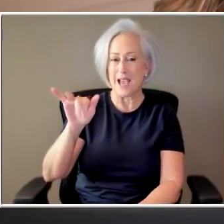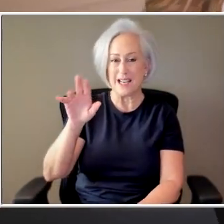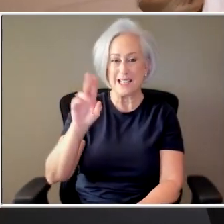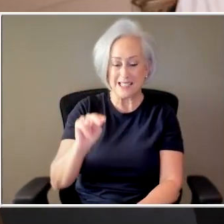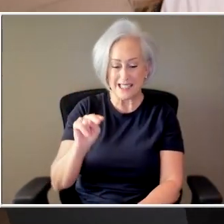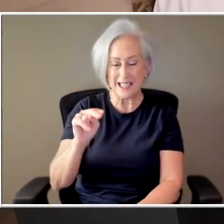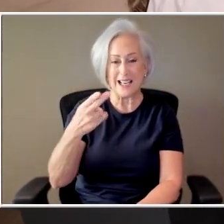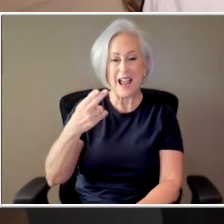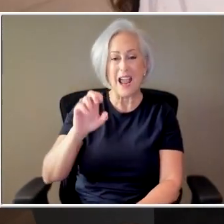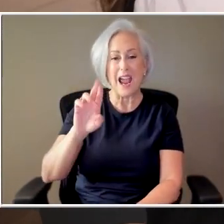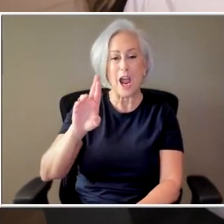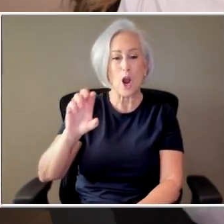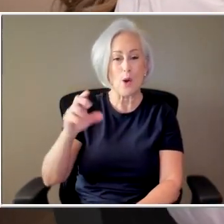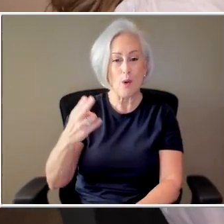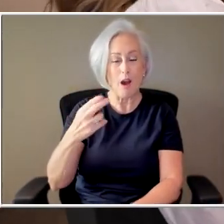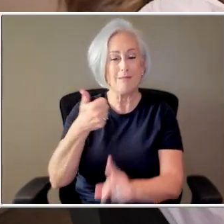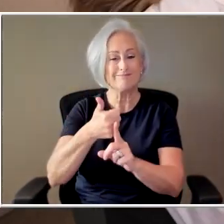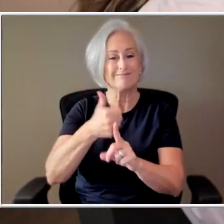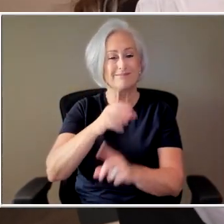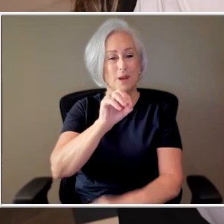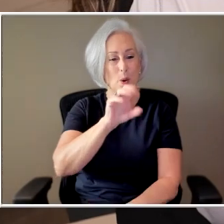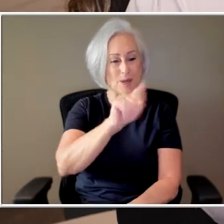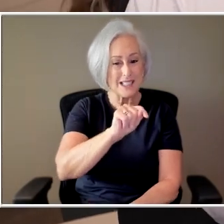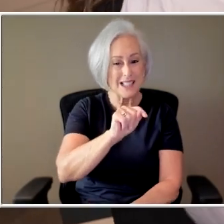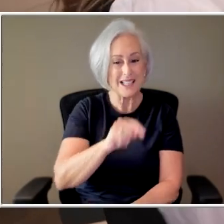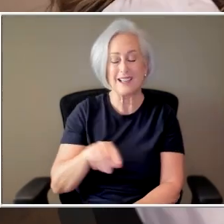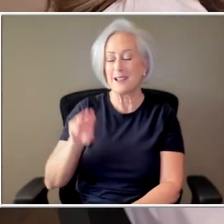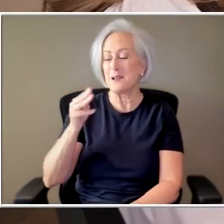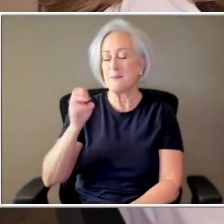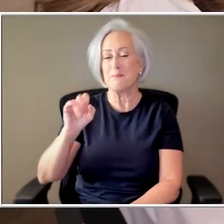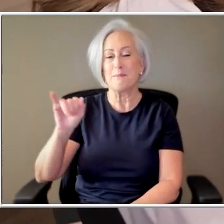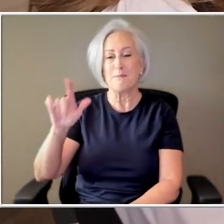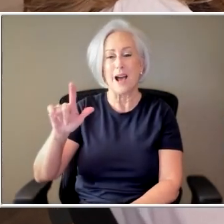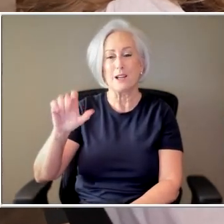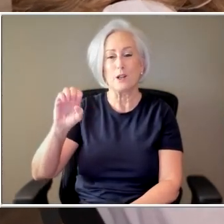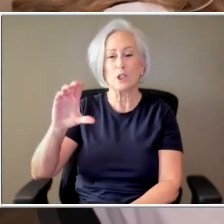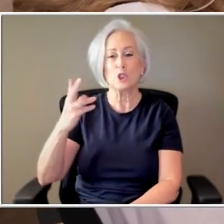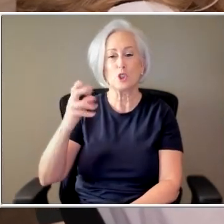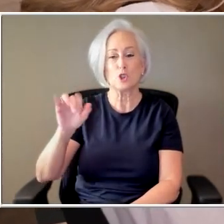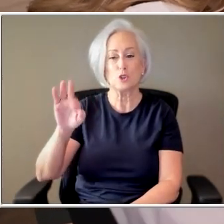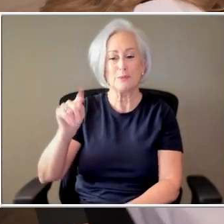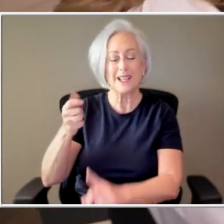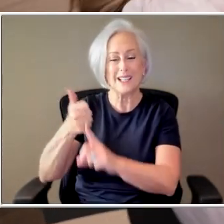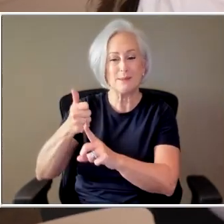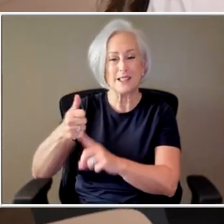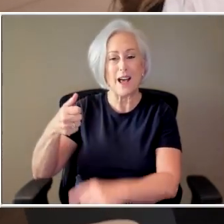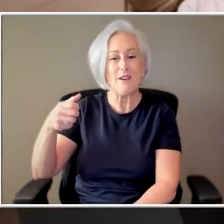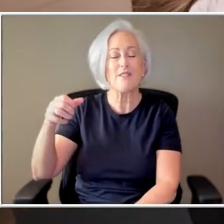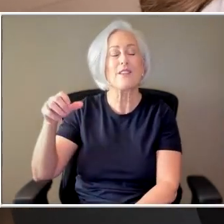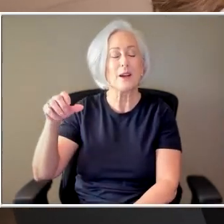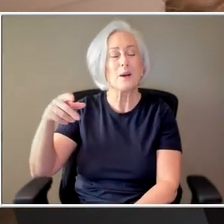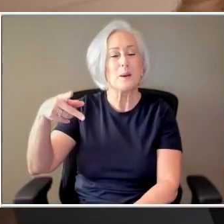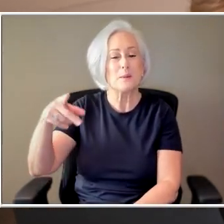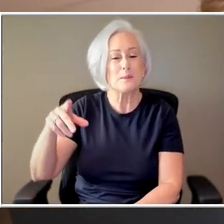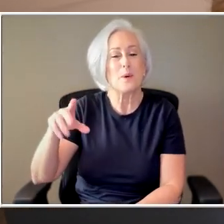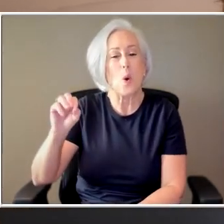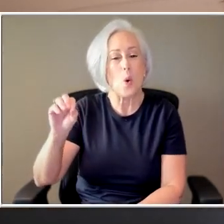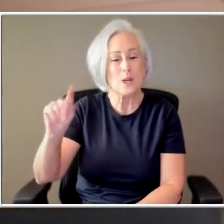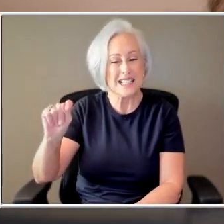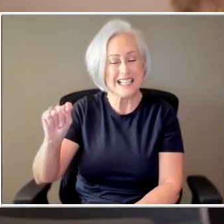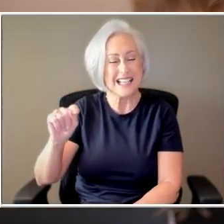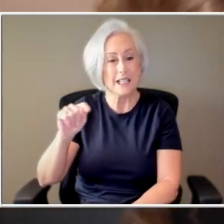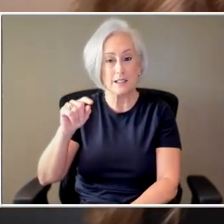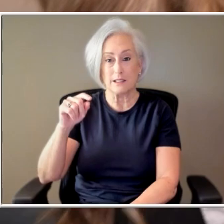occupational therapist, and Michael Schmitz, who's a physical therapist. So Michael, I know you were a key part of this. Where did Tom think he was